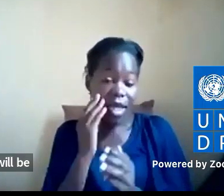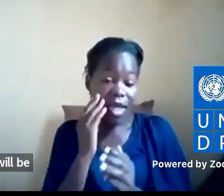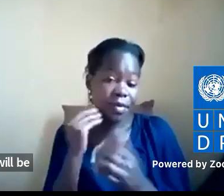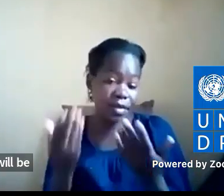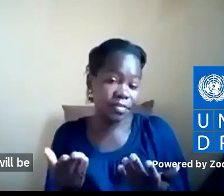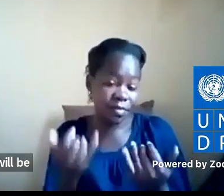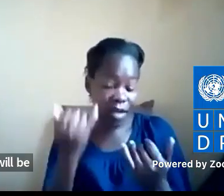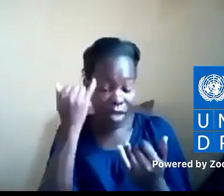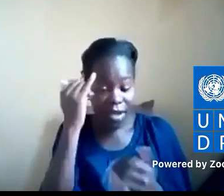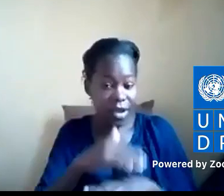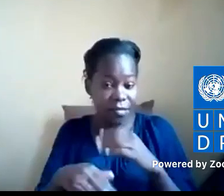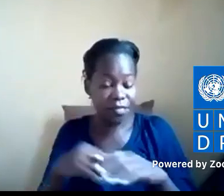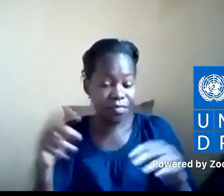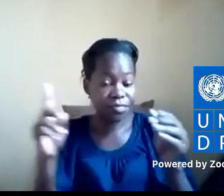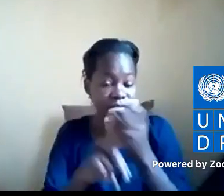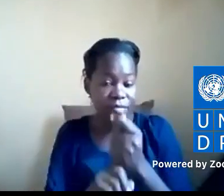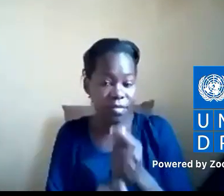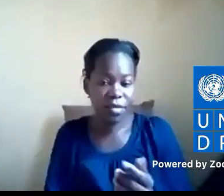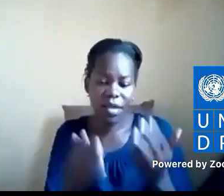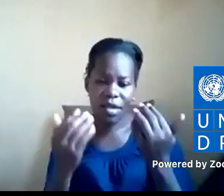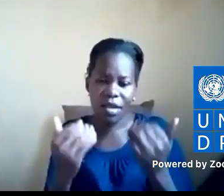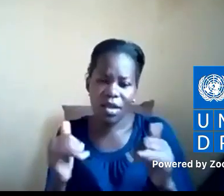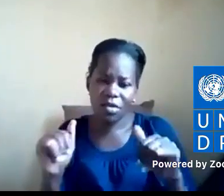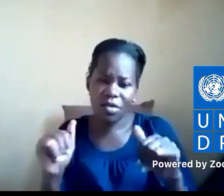conceived. So what am I trying to mean here is that